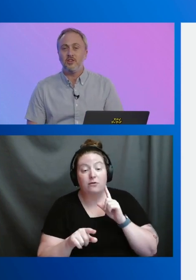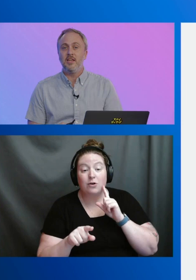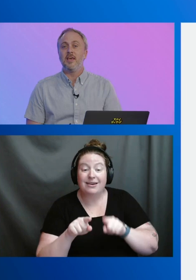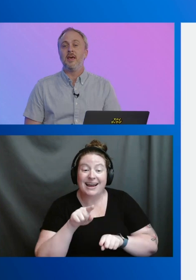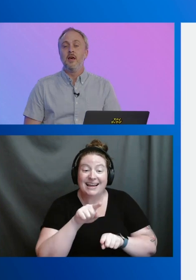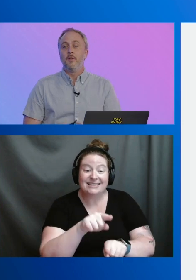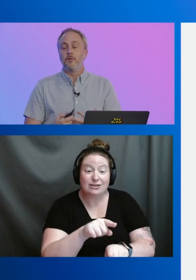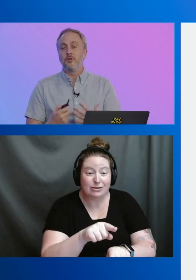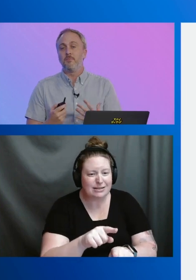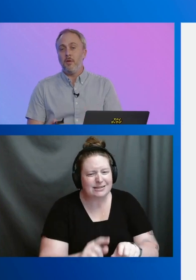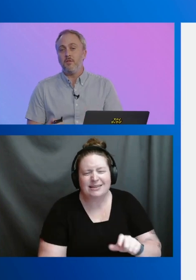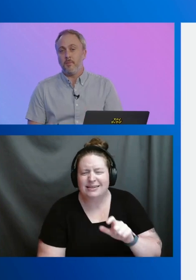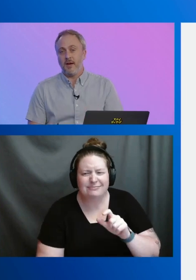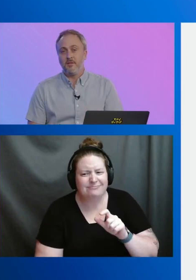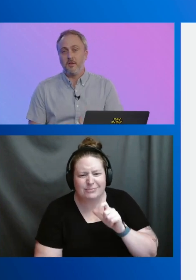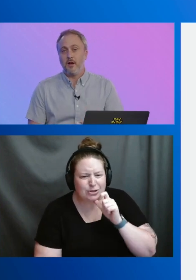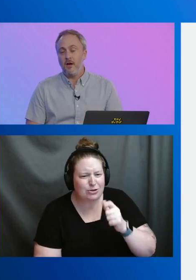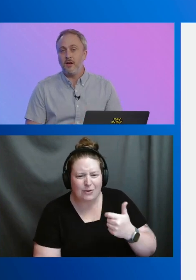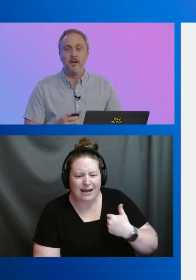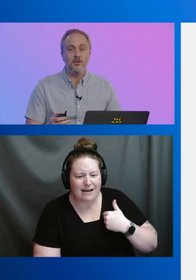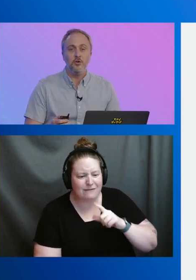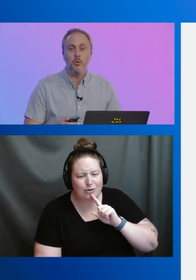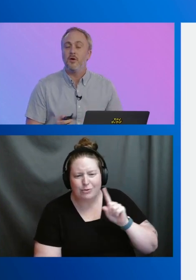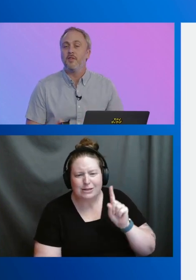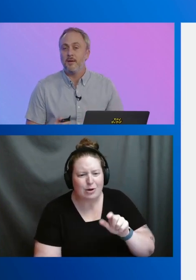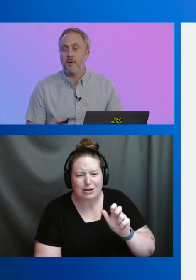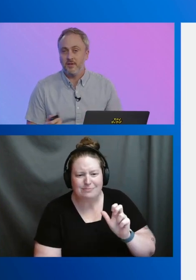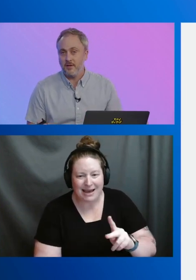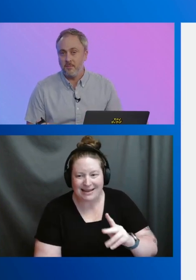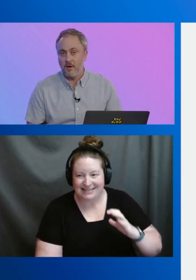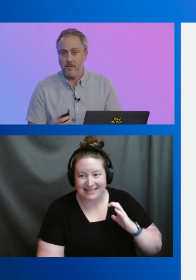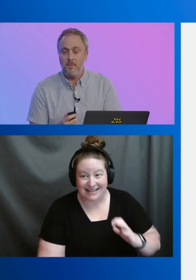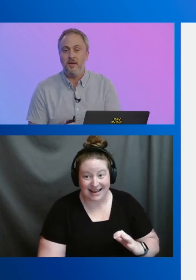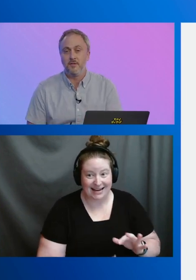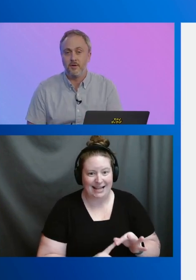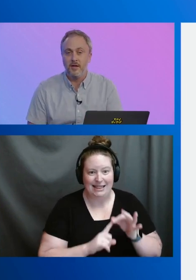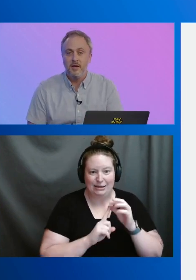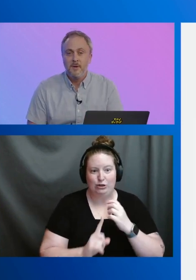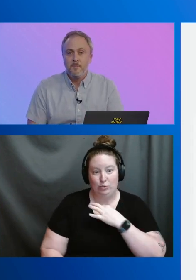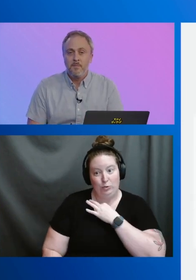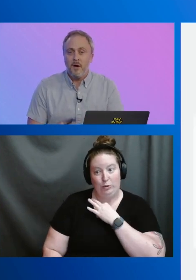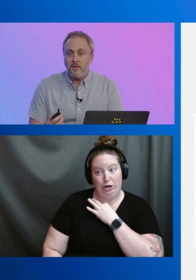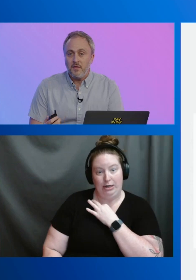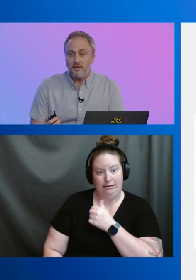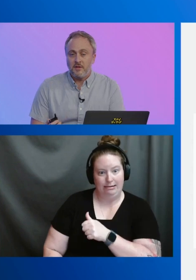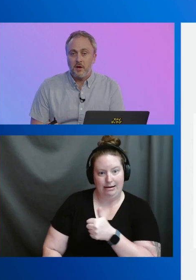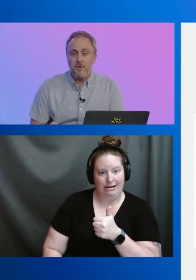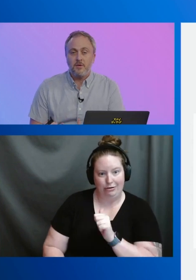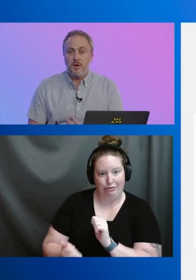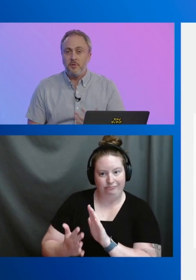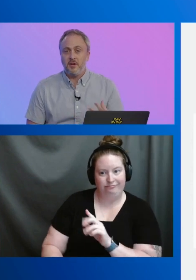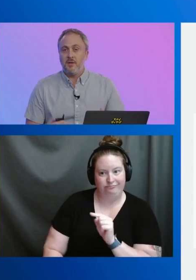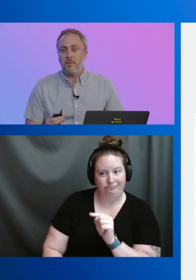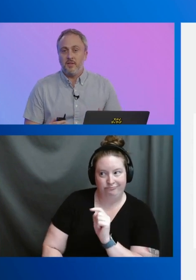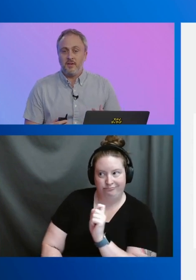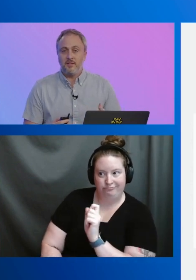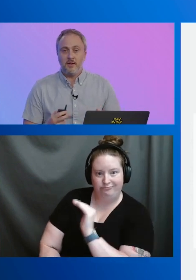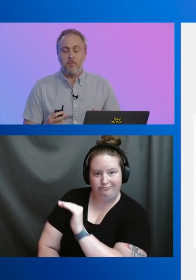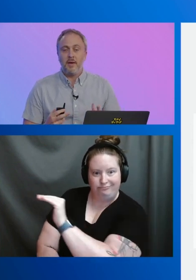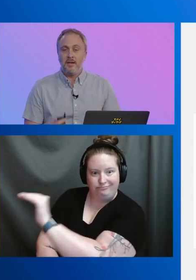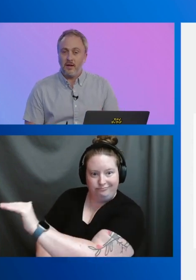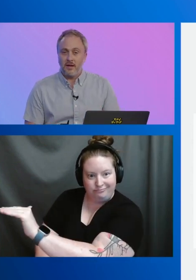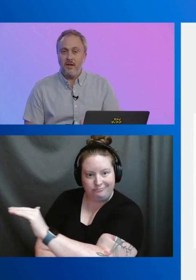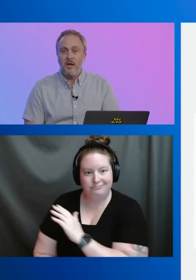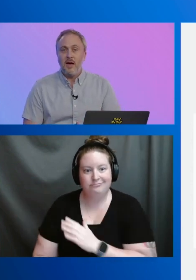don't actually get the response back to the client unless you query that by some other means, right? The other thing to note is represented by this